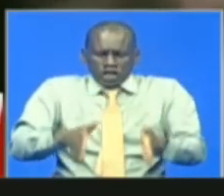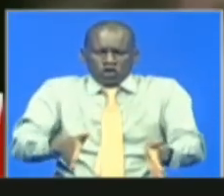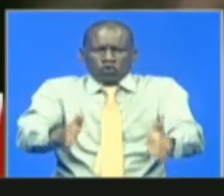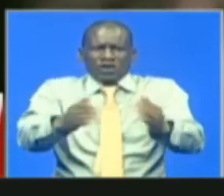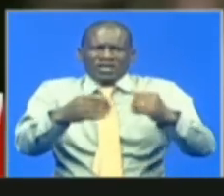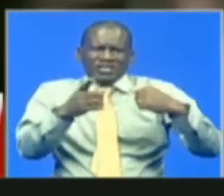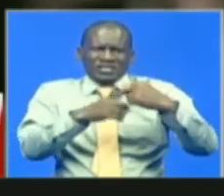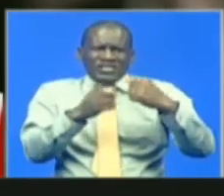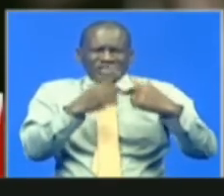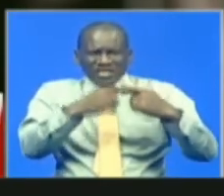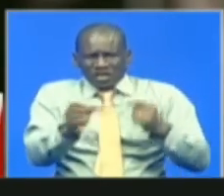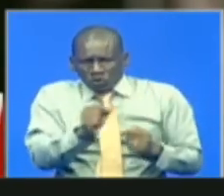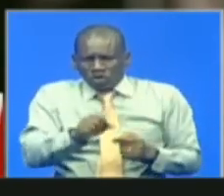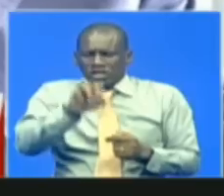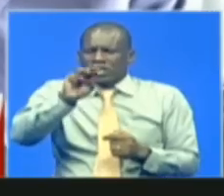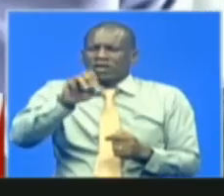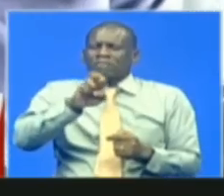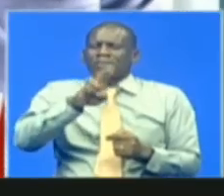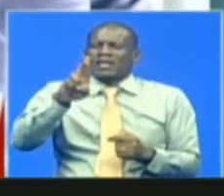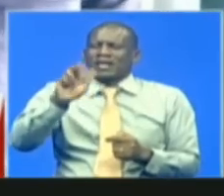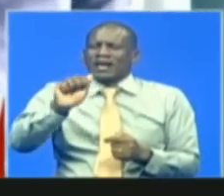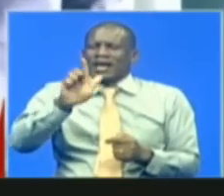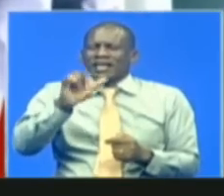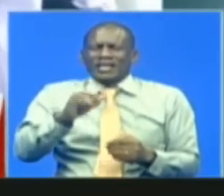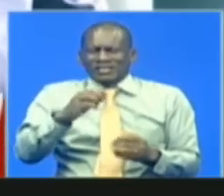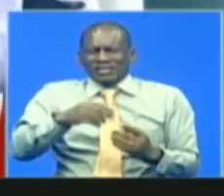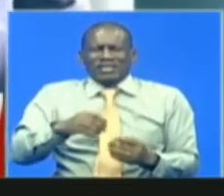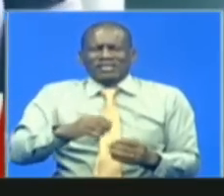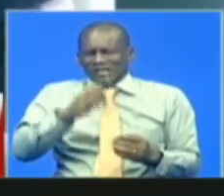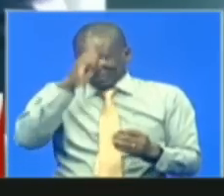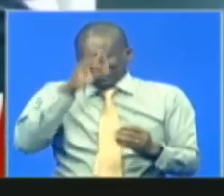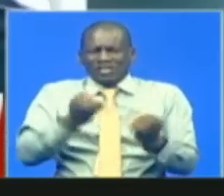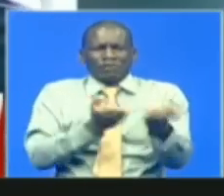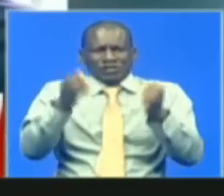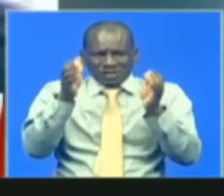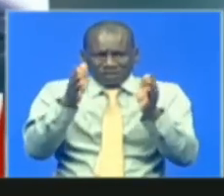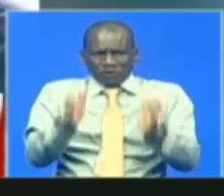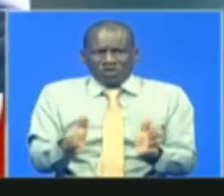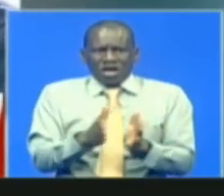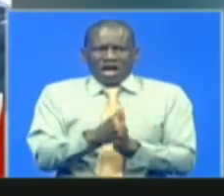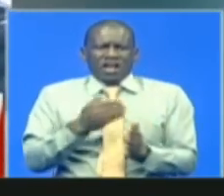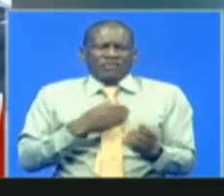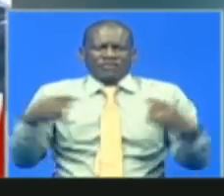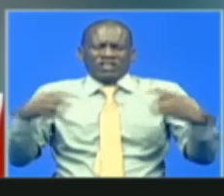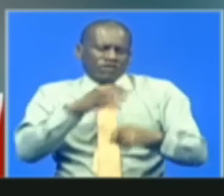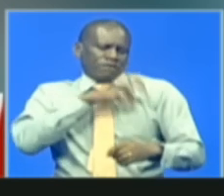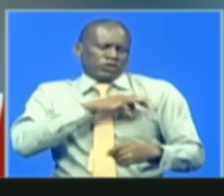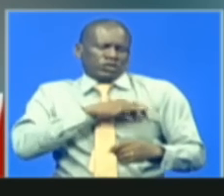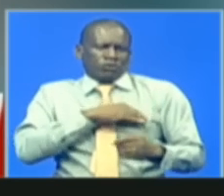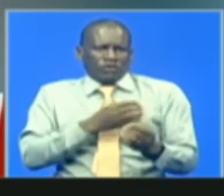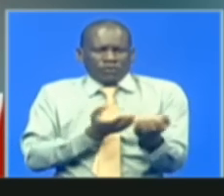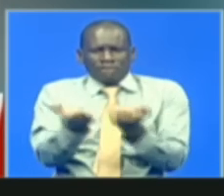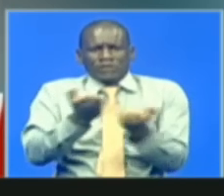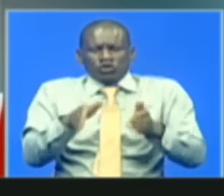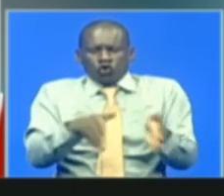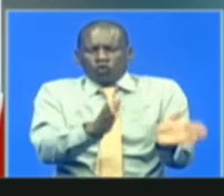68-year-old Merali is understood to be an astute entrepreneur, endowed with grit and a gift of identifying profitable business opportunities.